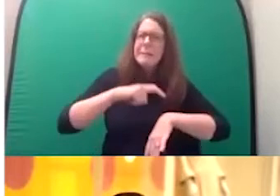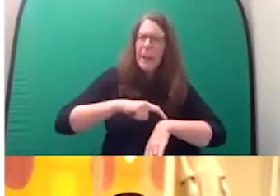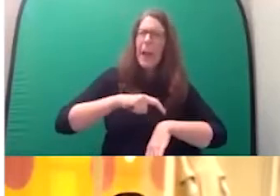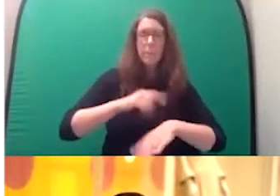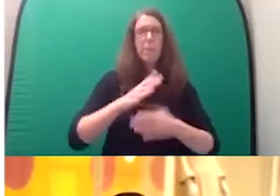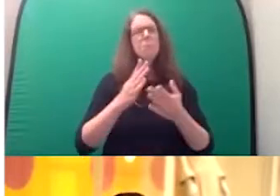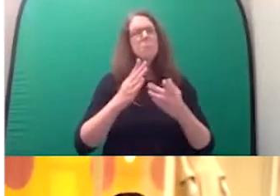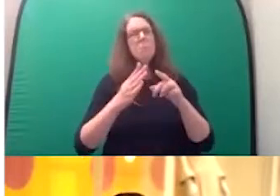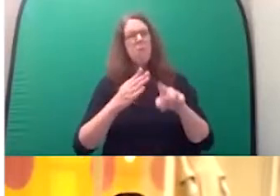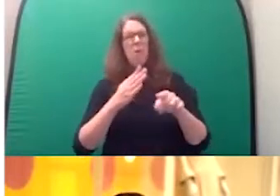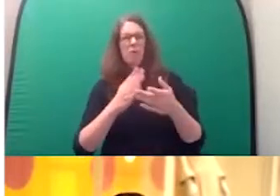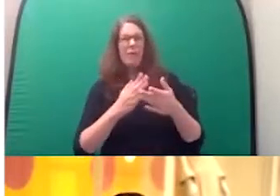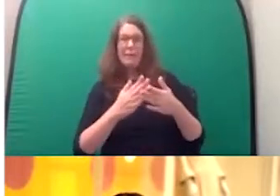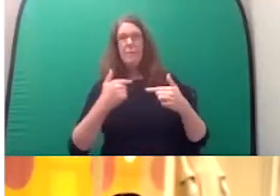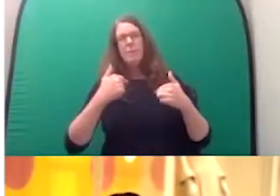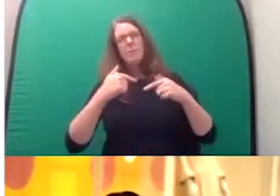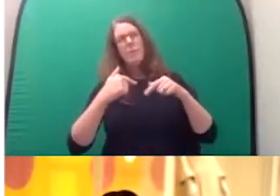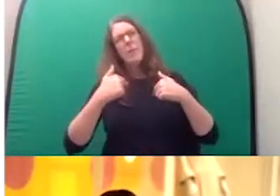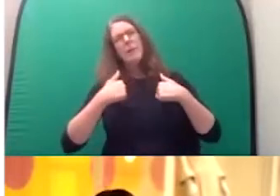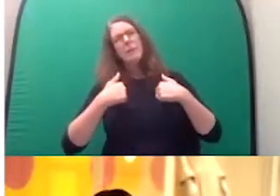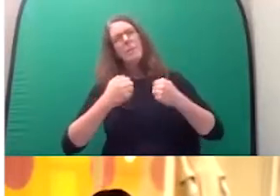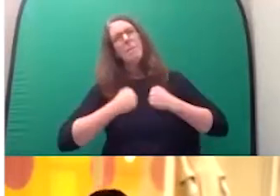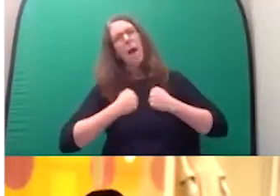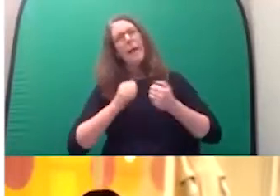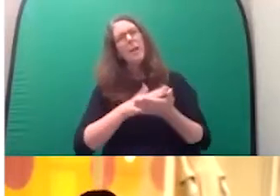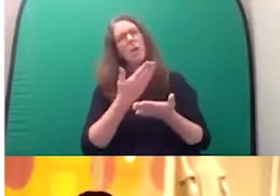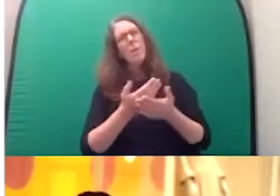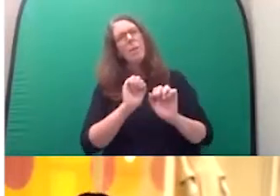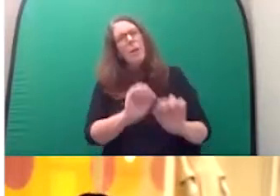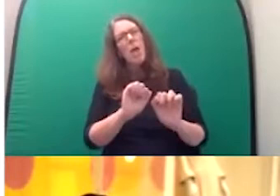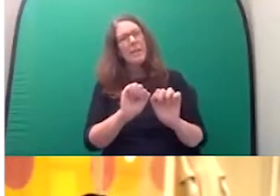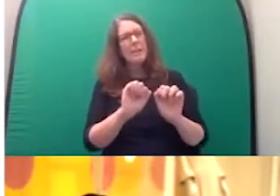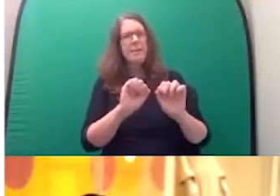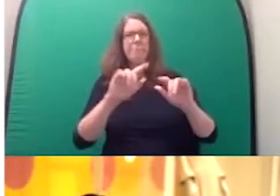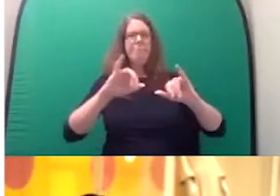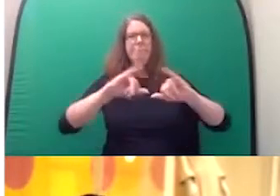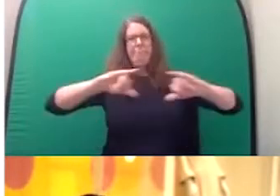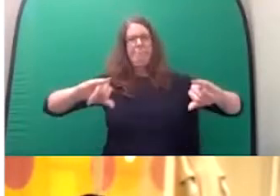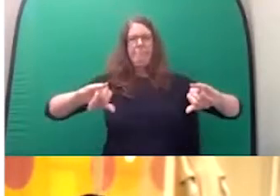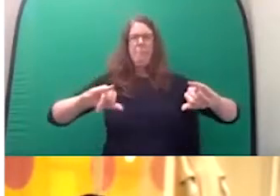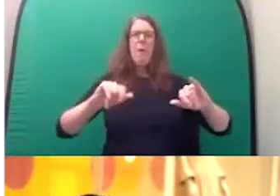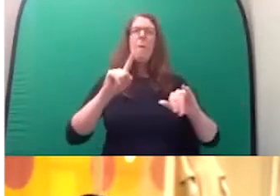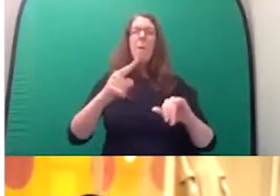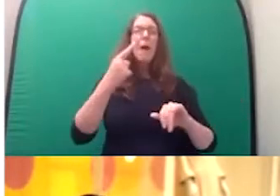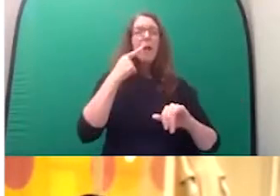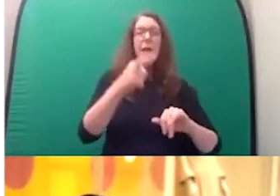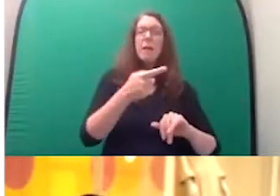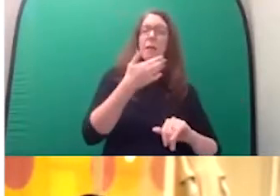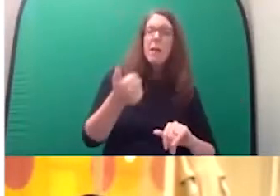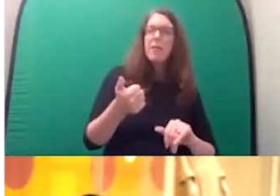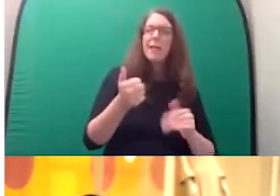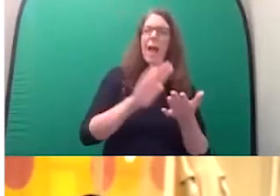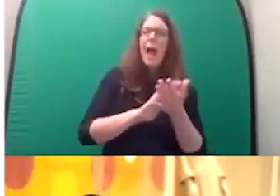is a really lovely, lovely sensibility. And I think having this handmade banner within the space